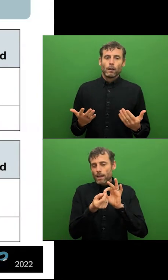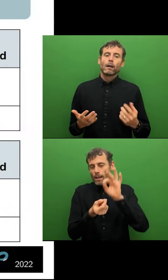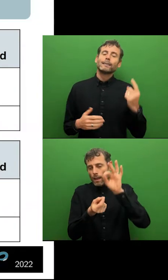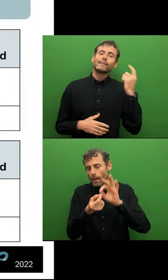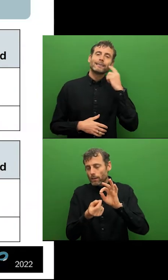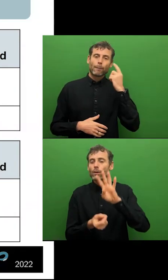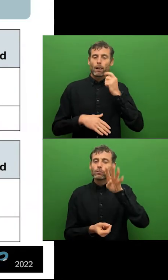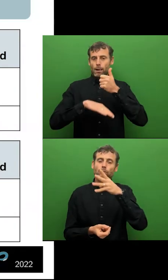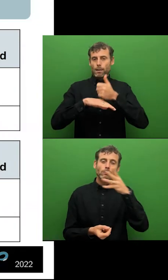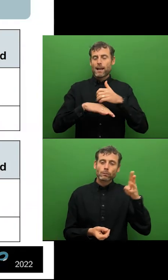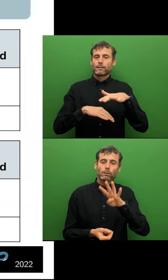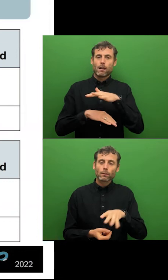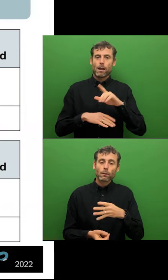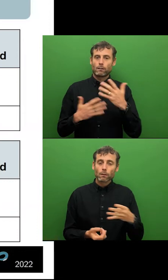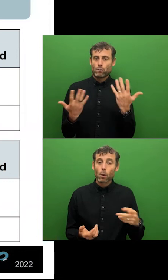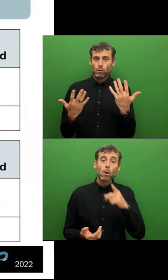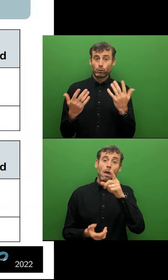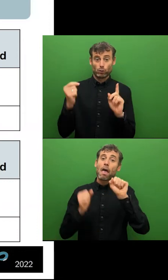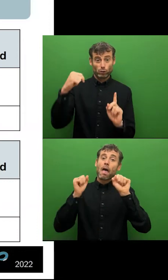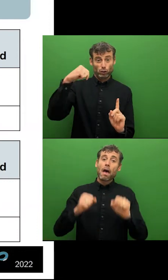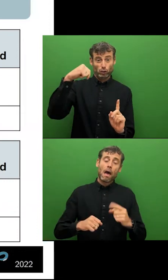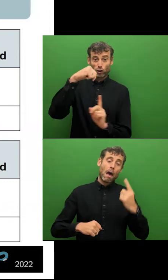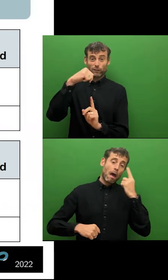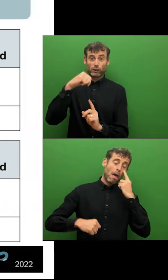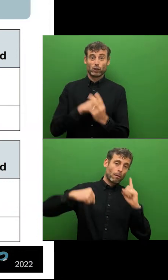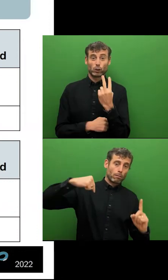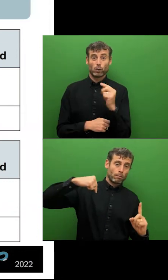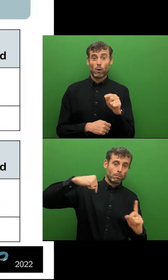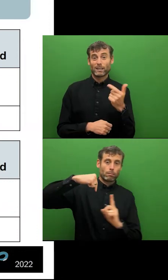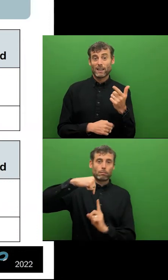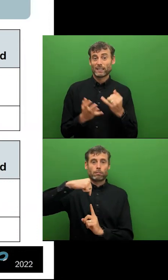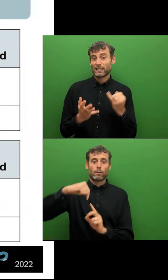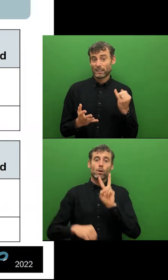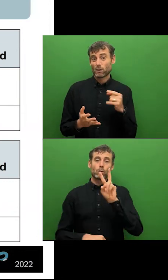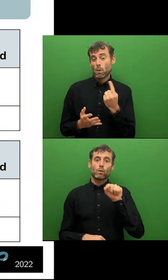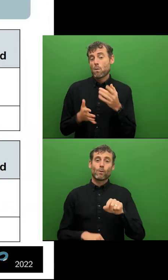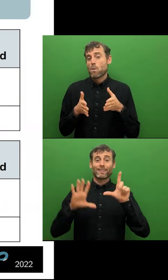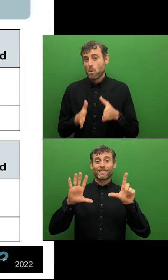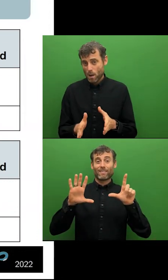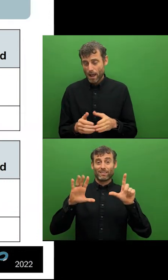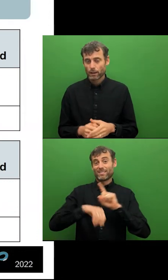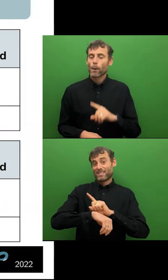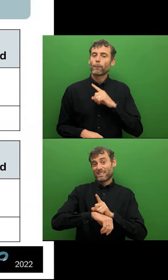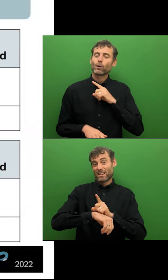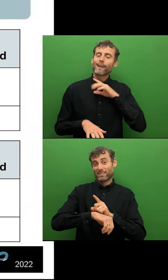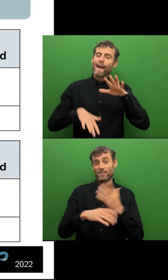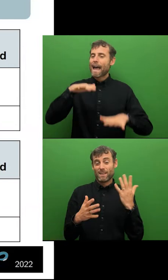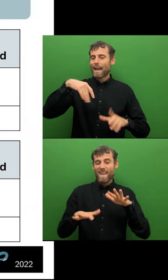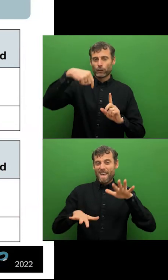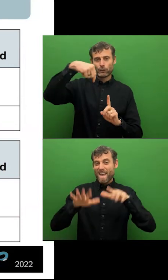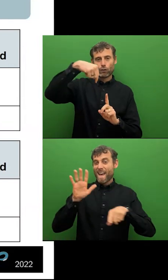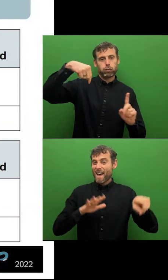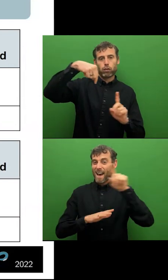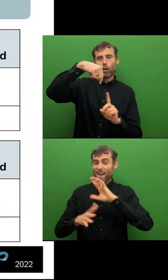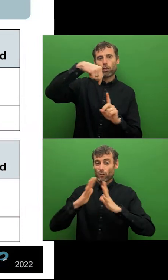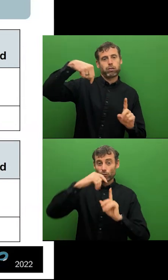An even simpler baseline is to just shift the audio aligned subtitles by 2.7 seconds, as this is the average lag